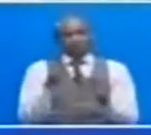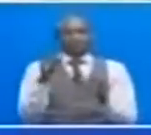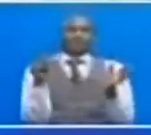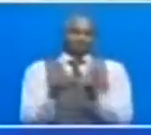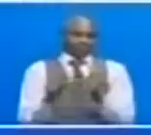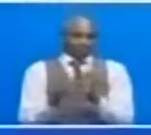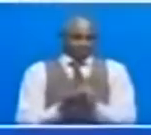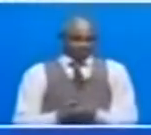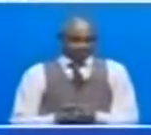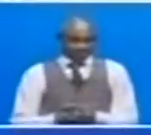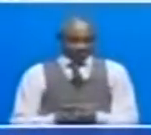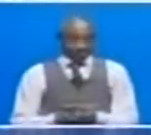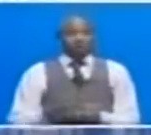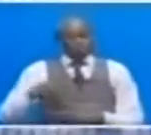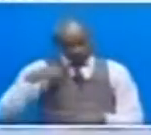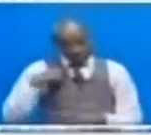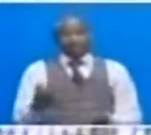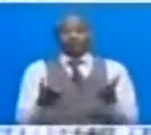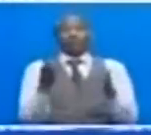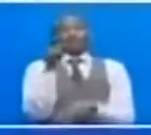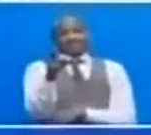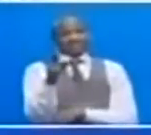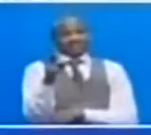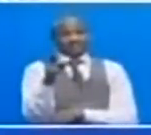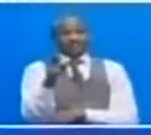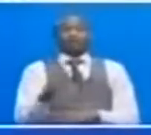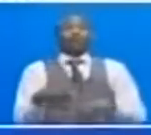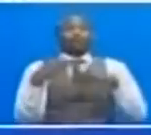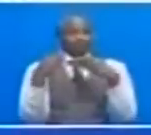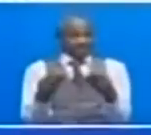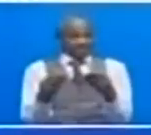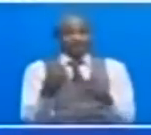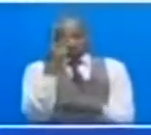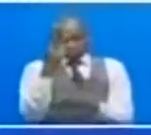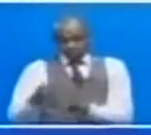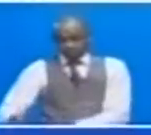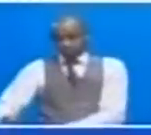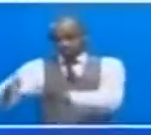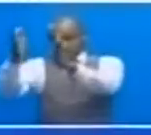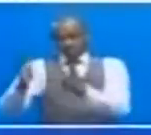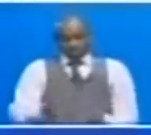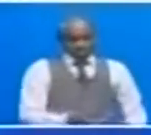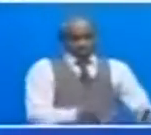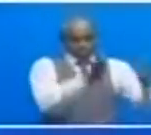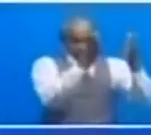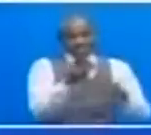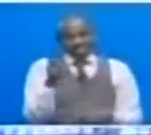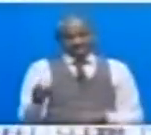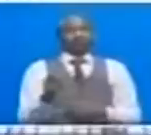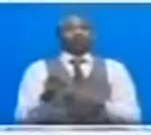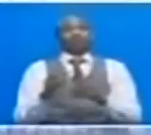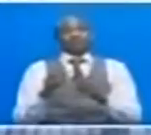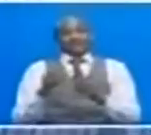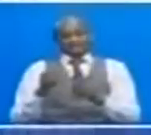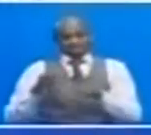down. We are improving it to provide for two lanes dedicated for traffic headed